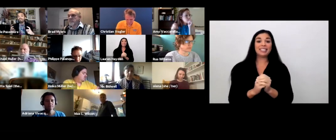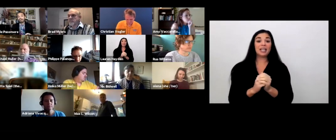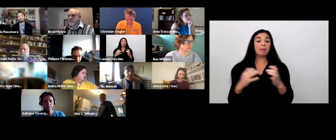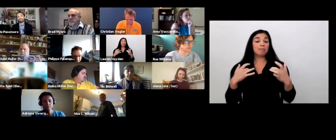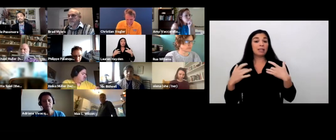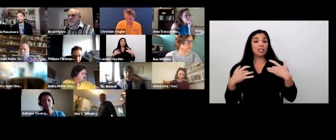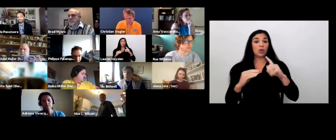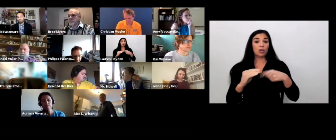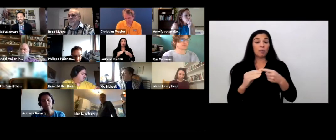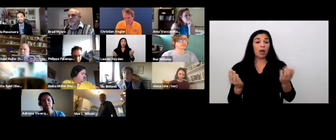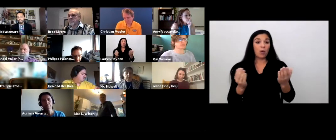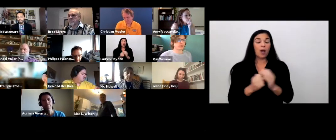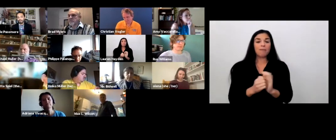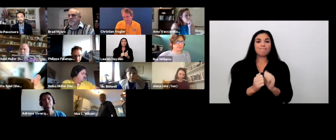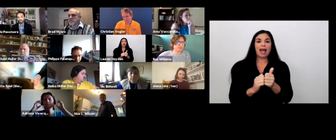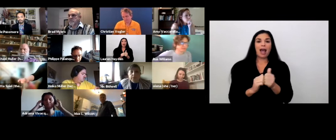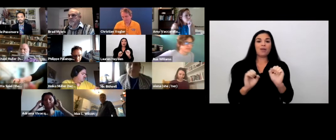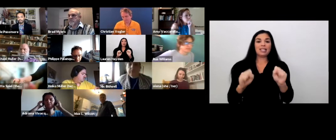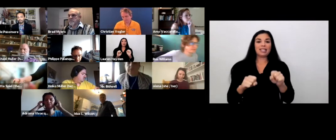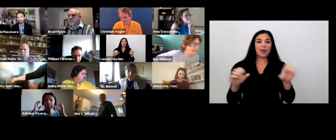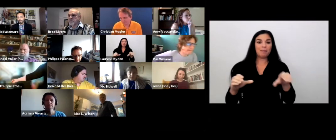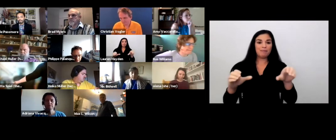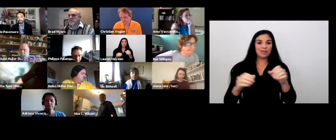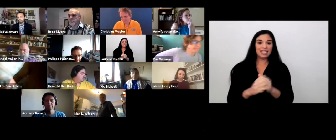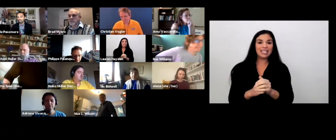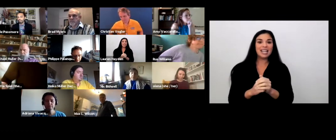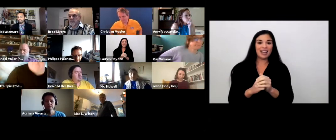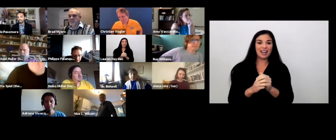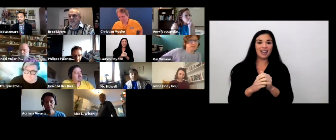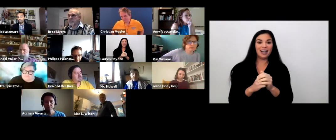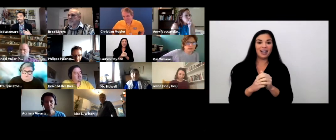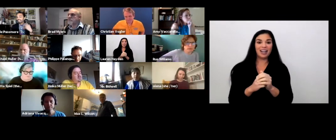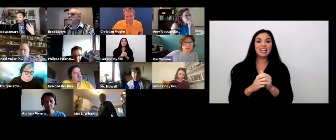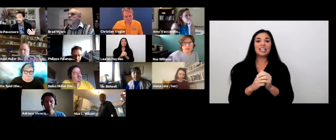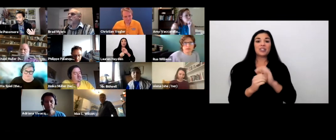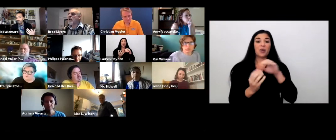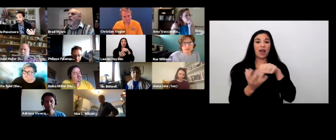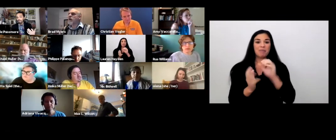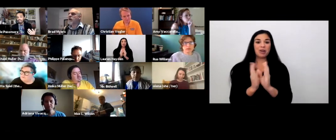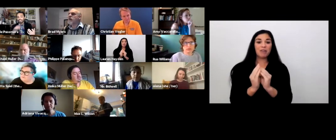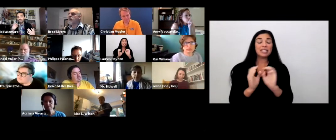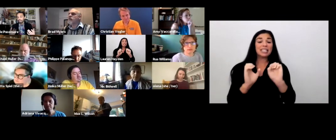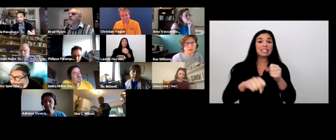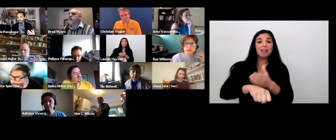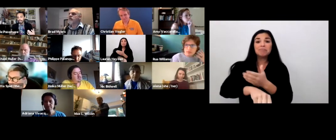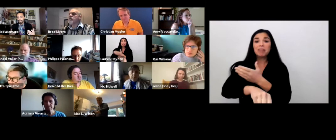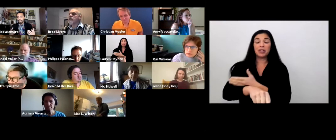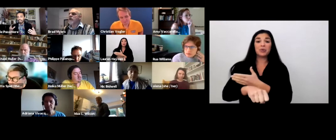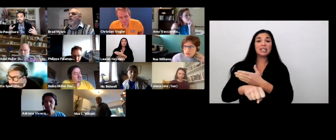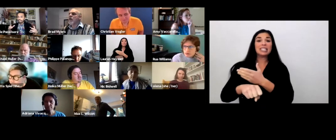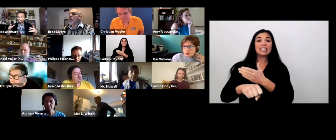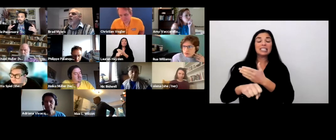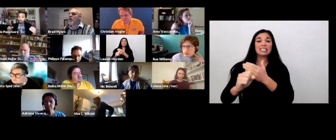how hybrid conferences can be done. We're uncovering tensions around the ways that hybrid conferences can increase some inequities while reducing others.